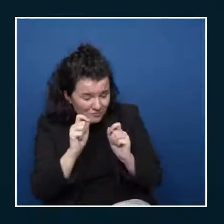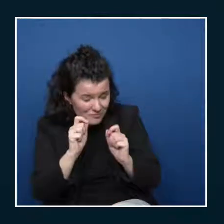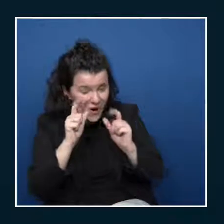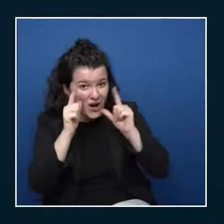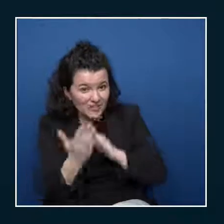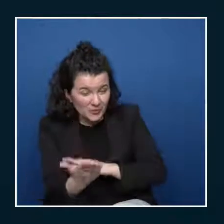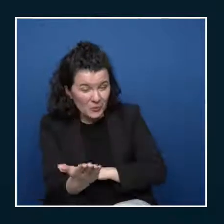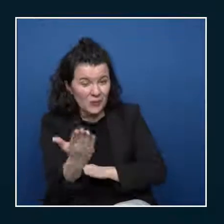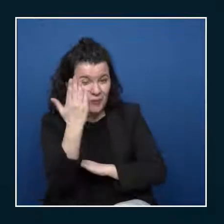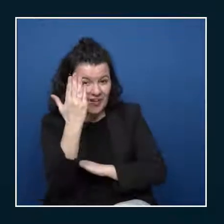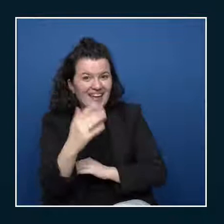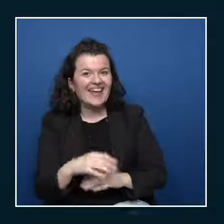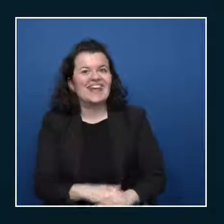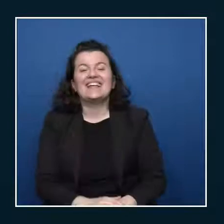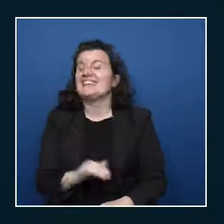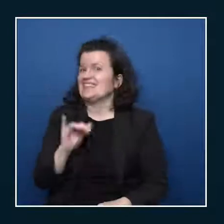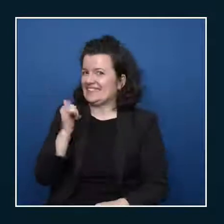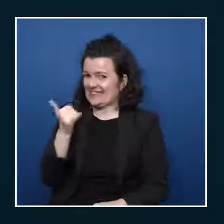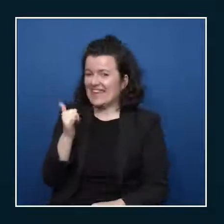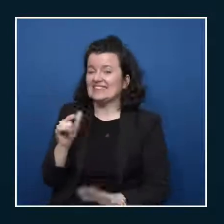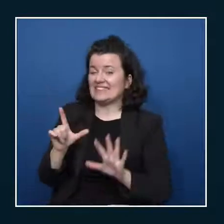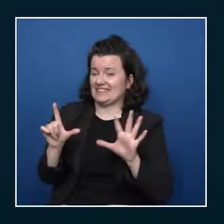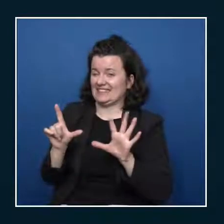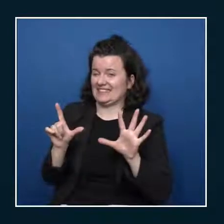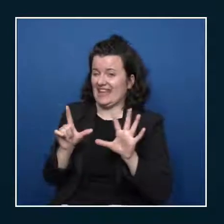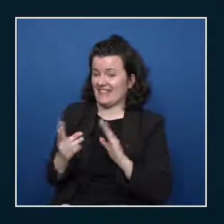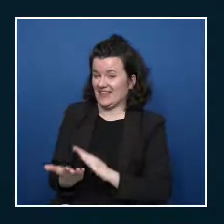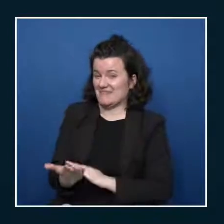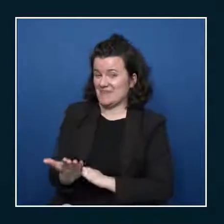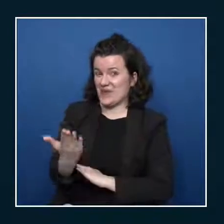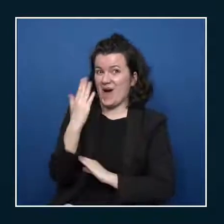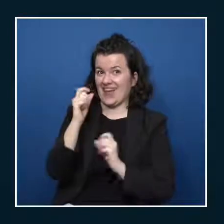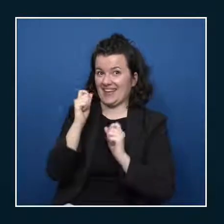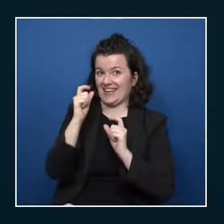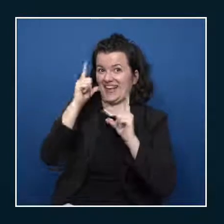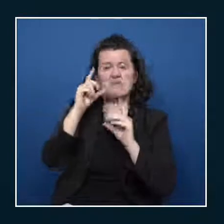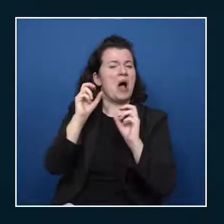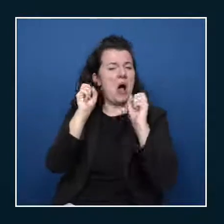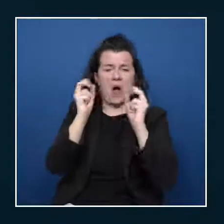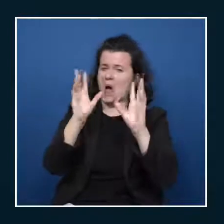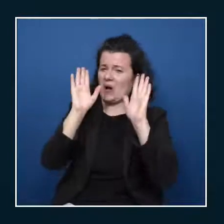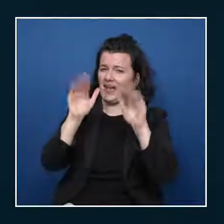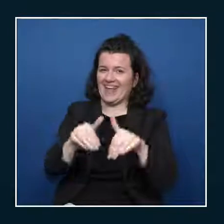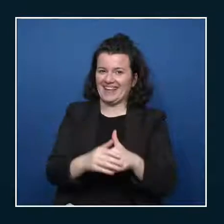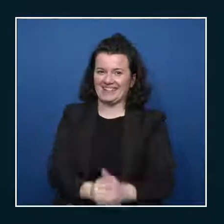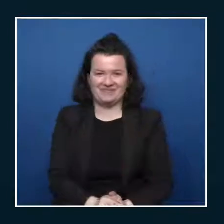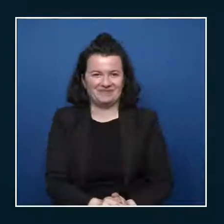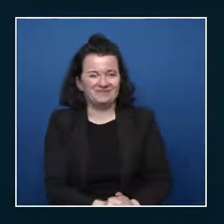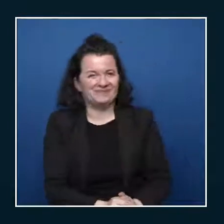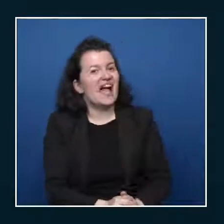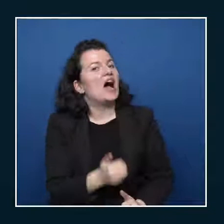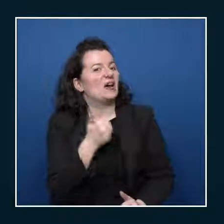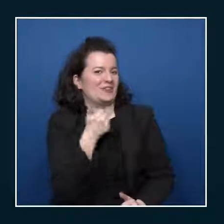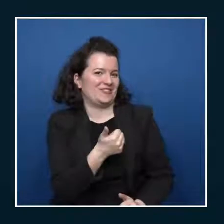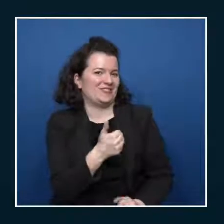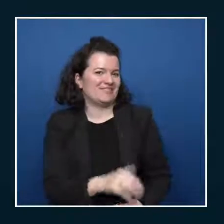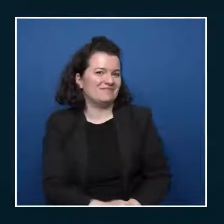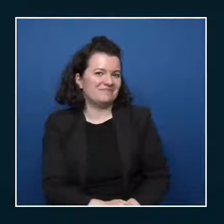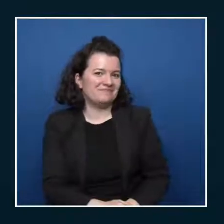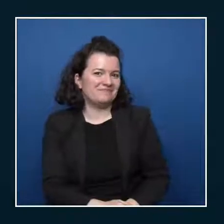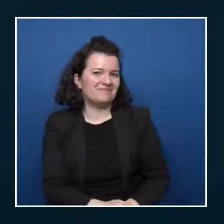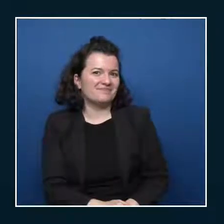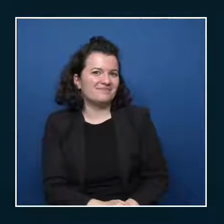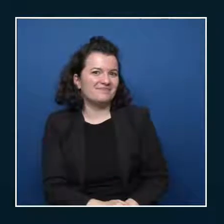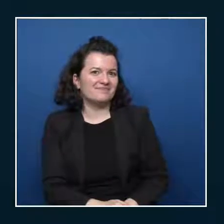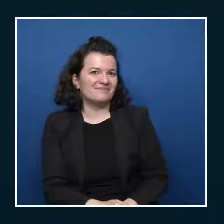And It's 5:07 a.m., but that's okay. it's okay. Oh, that's good. Yeah, you thought it was early for